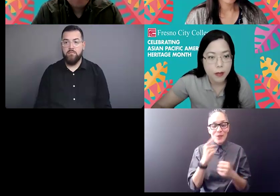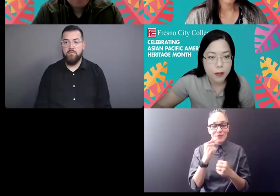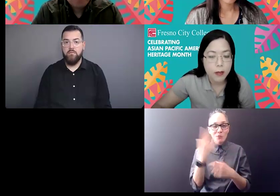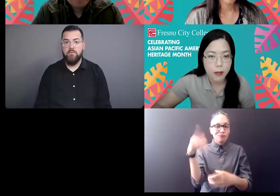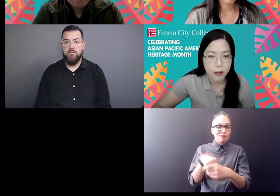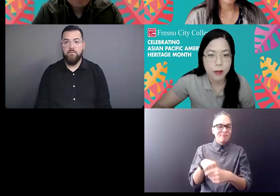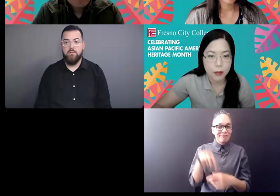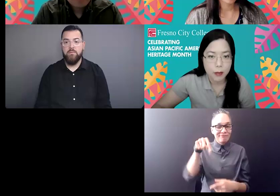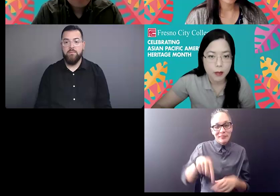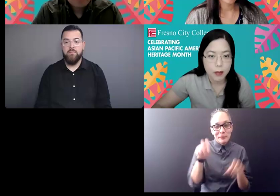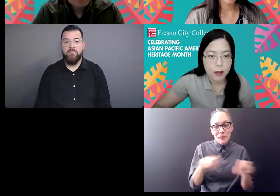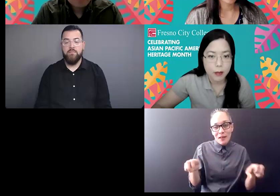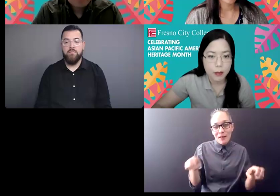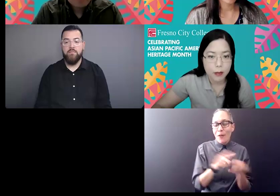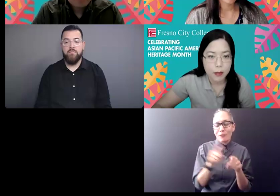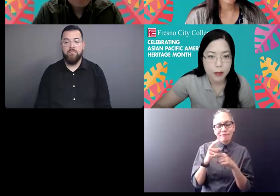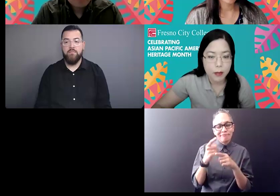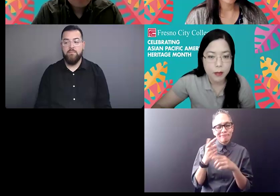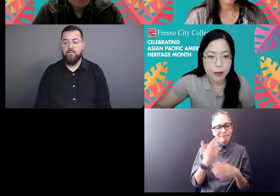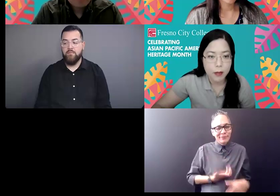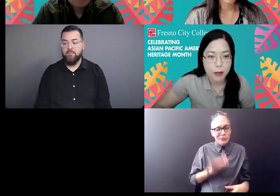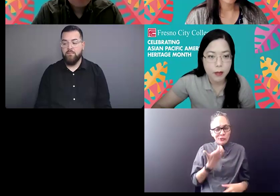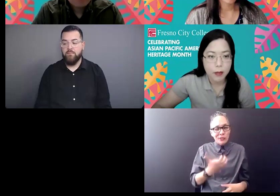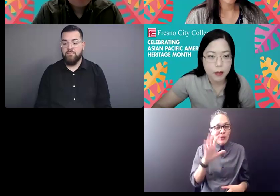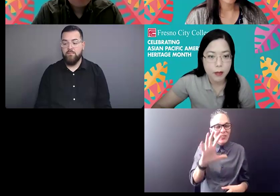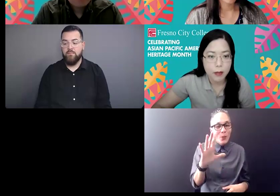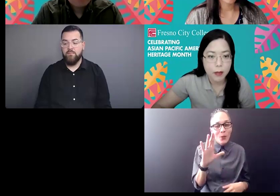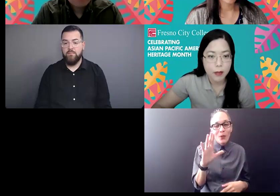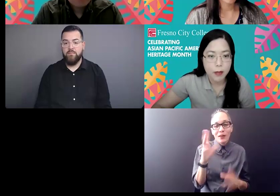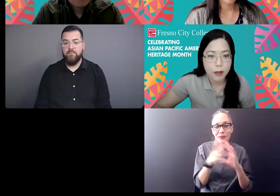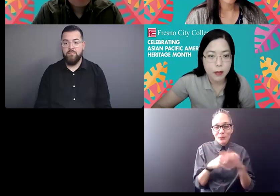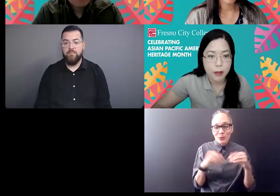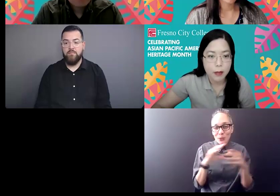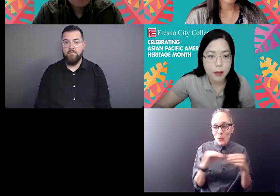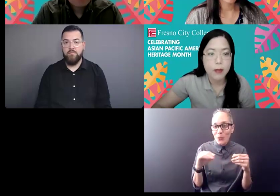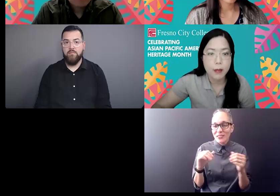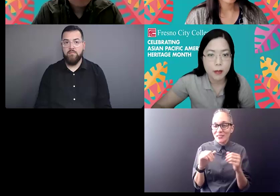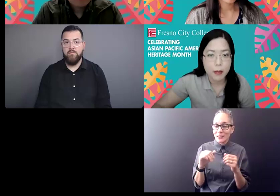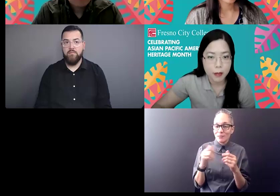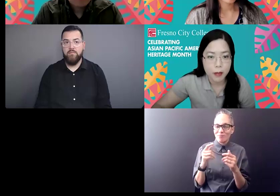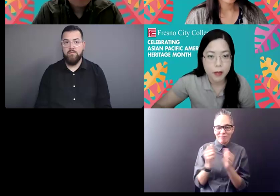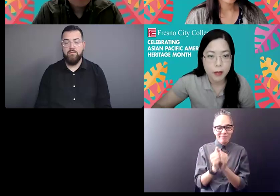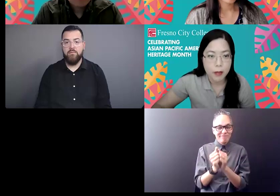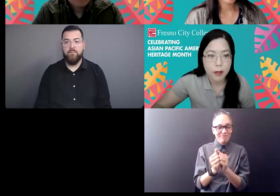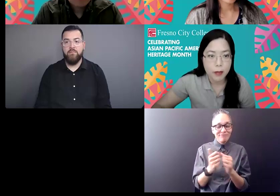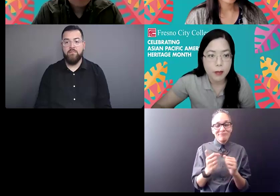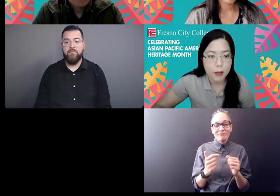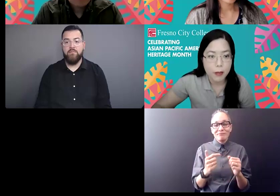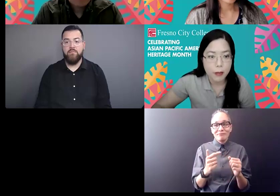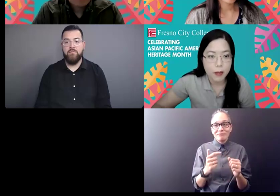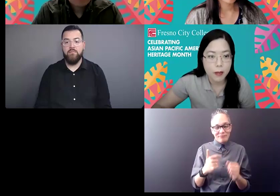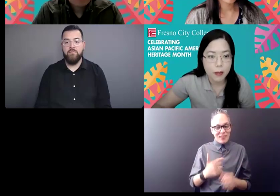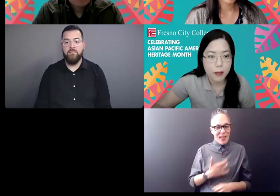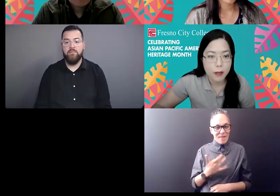participating, and also sharing your stories with us. I